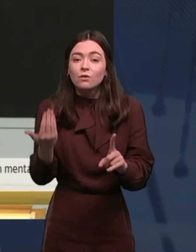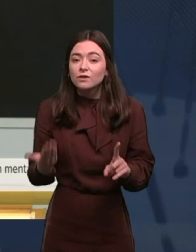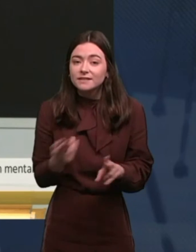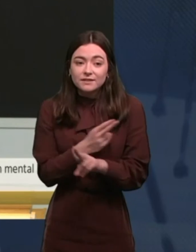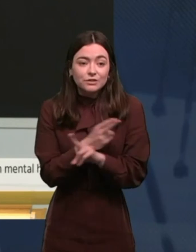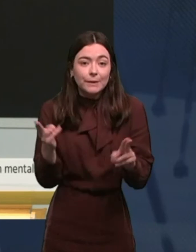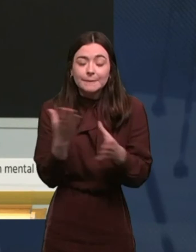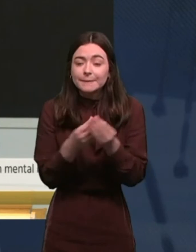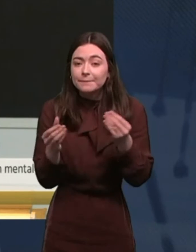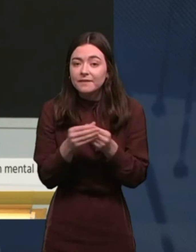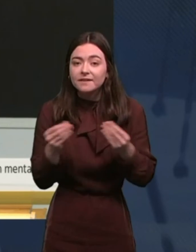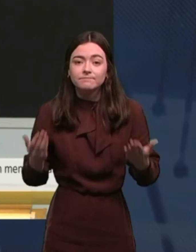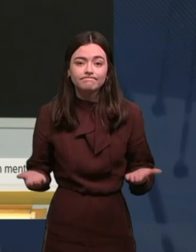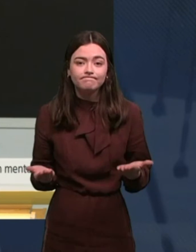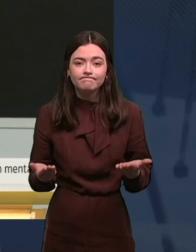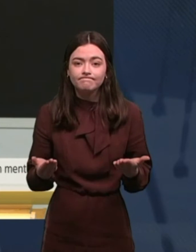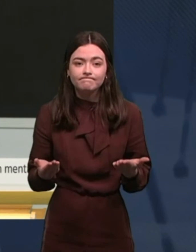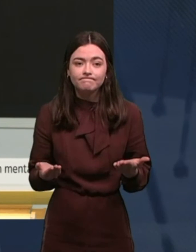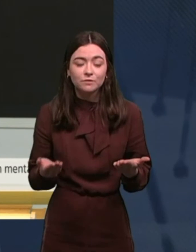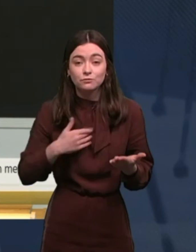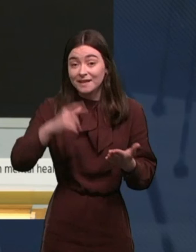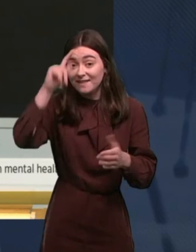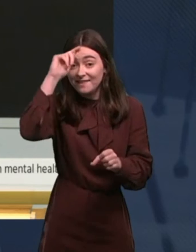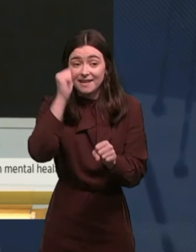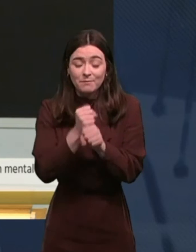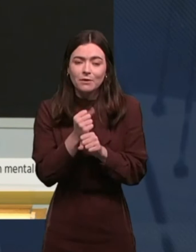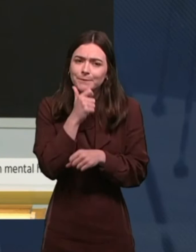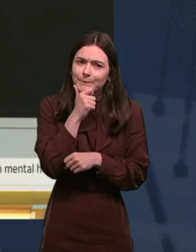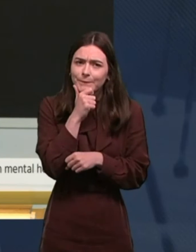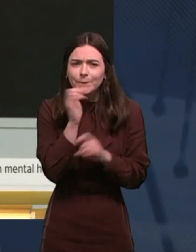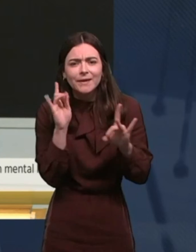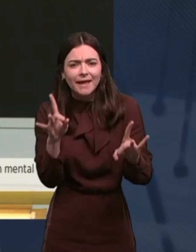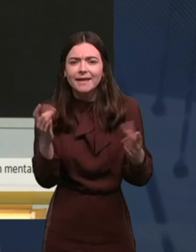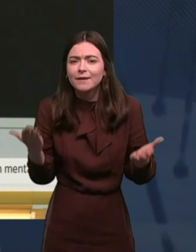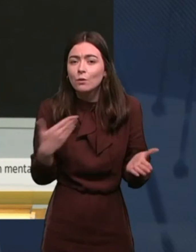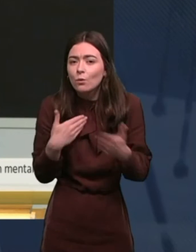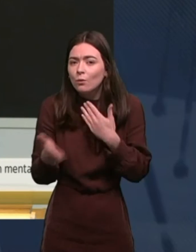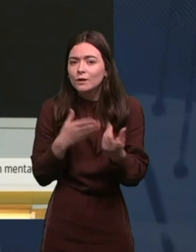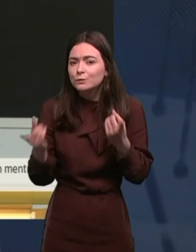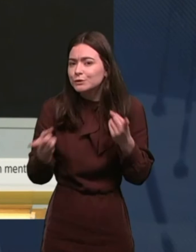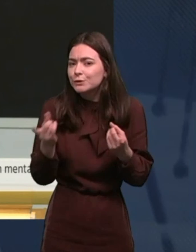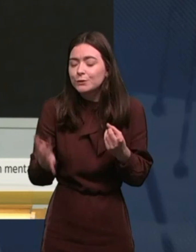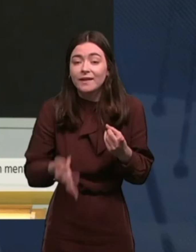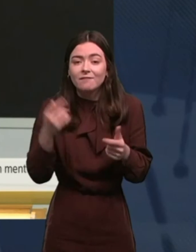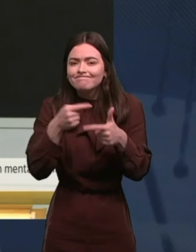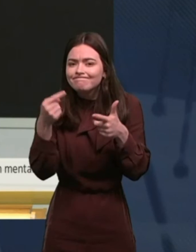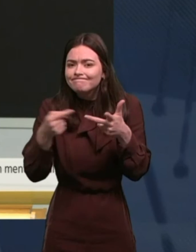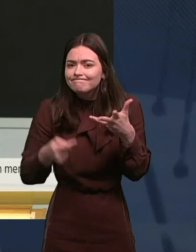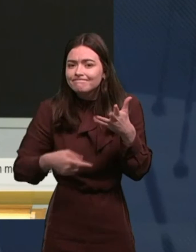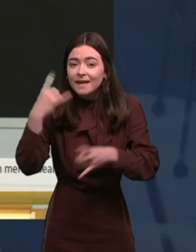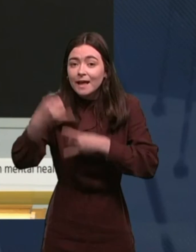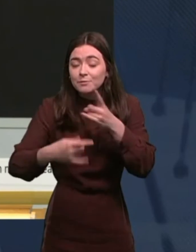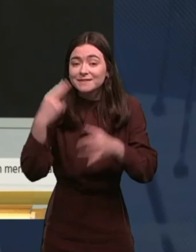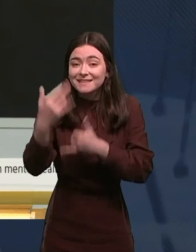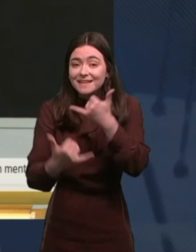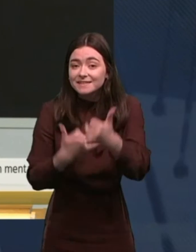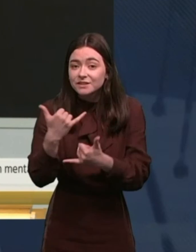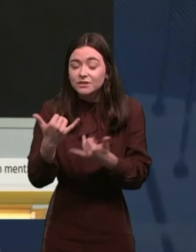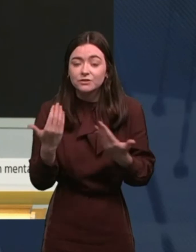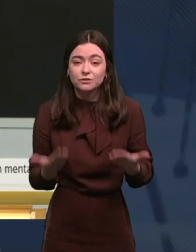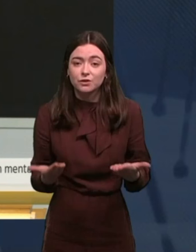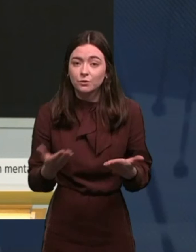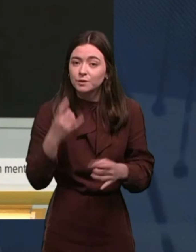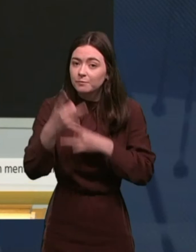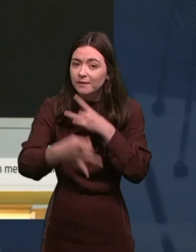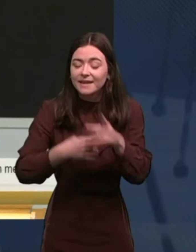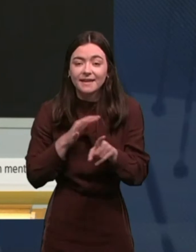you kind of necessarily sit around on a Saturday night thinking, well, what will we do in case something happens next year, So you're making